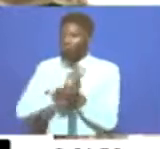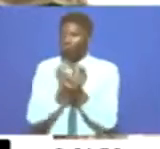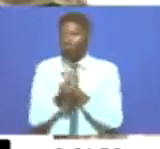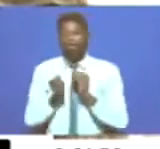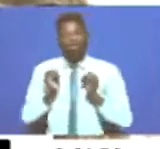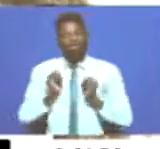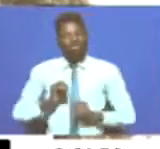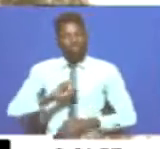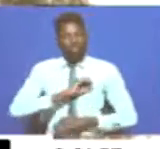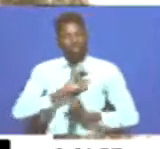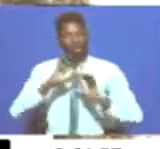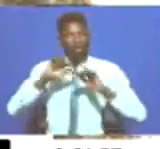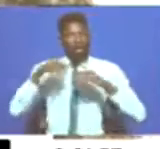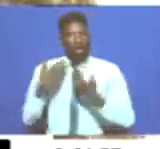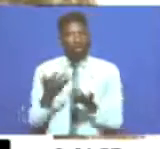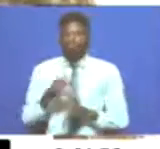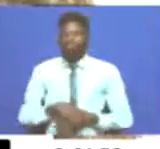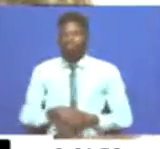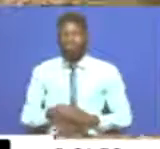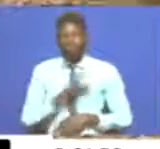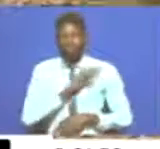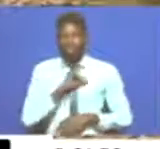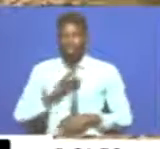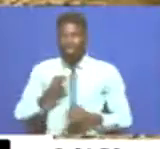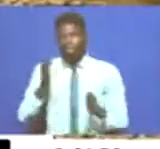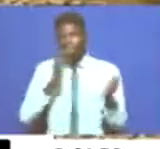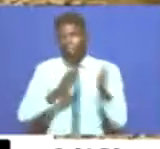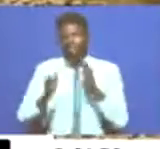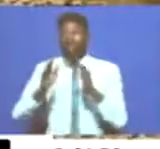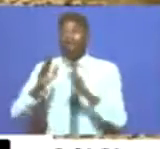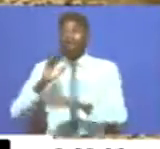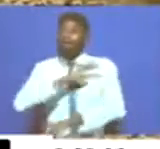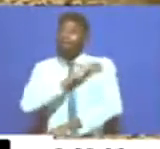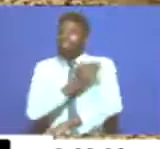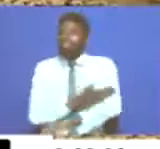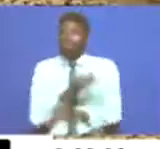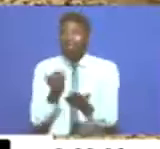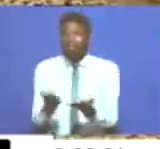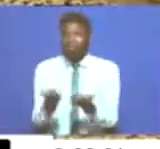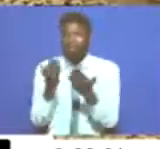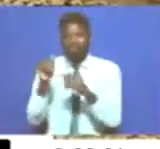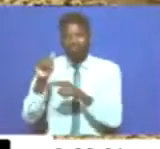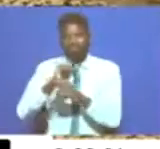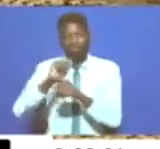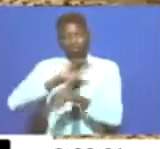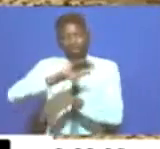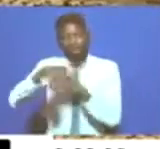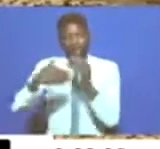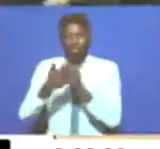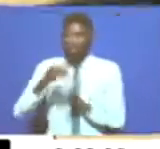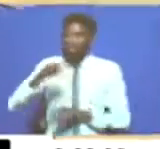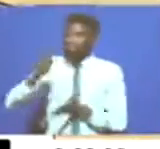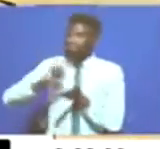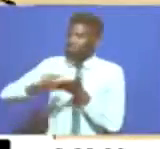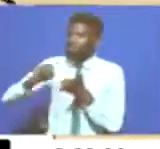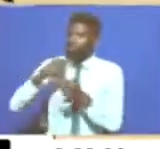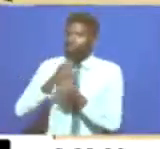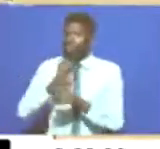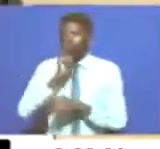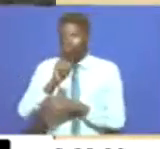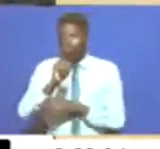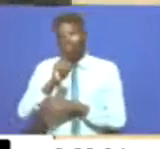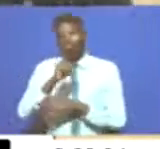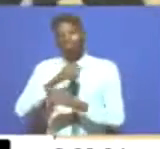The committee has organized a capacity building training for all county secretaries so as to ensure the protection of the assets and a smooth